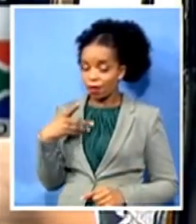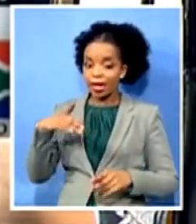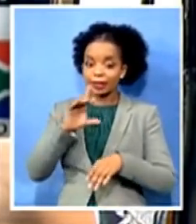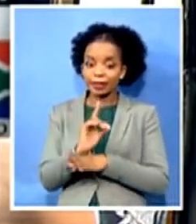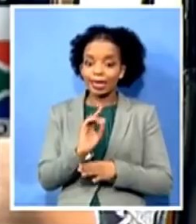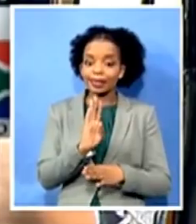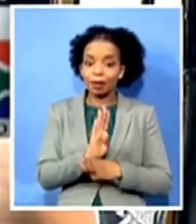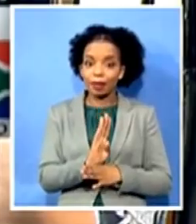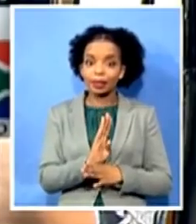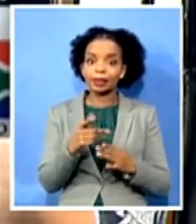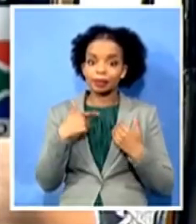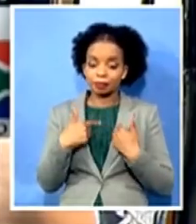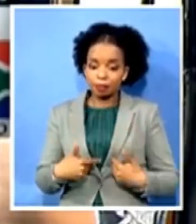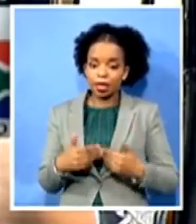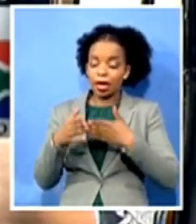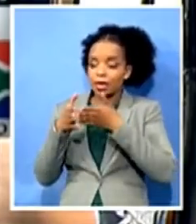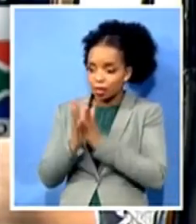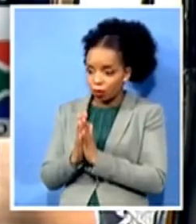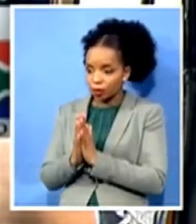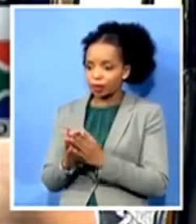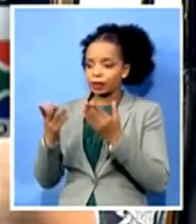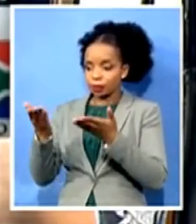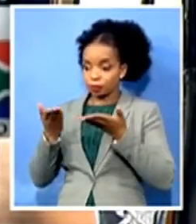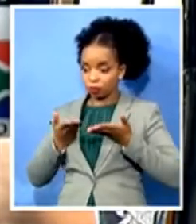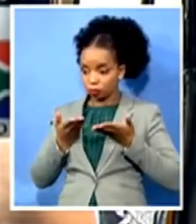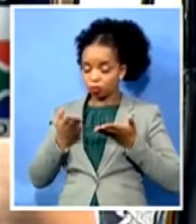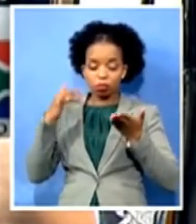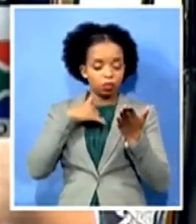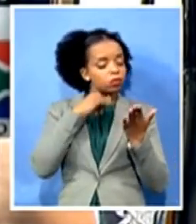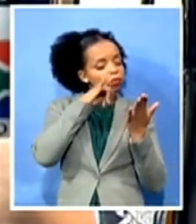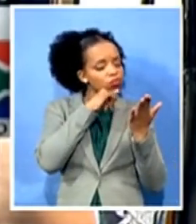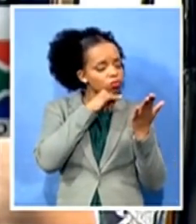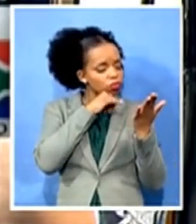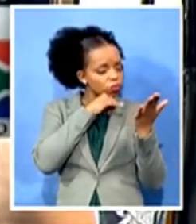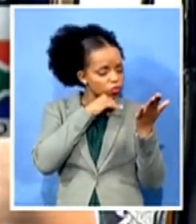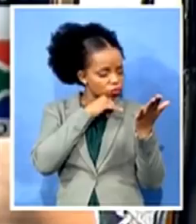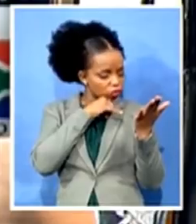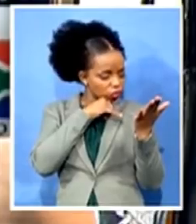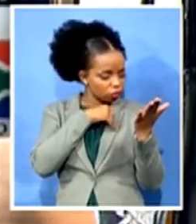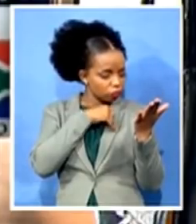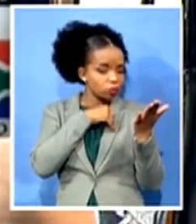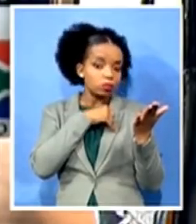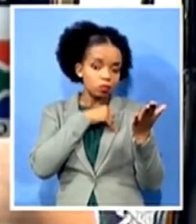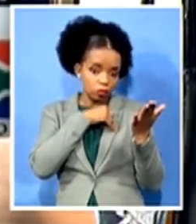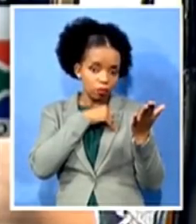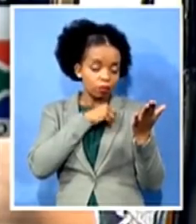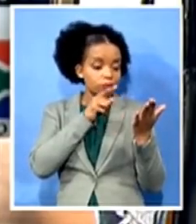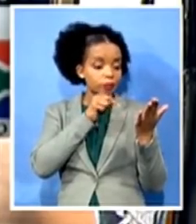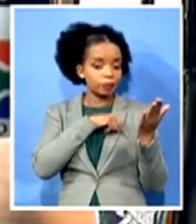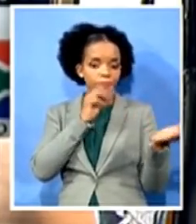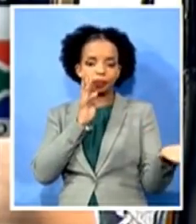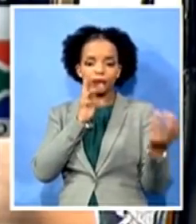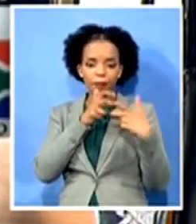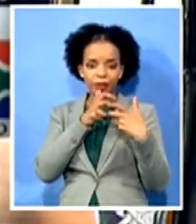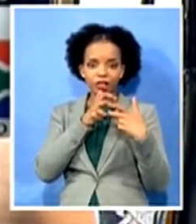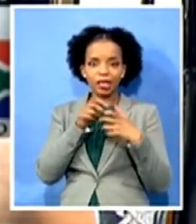that the database is according to the criteria that we have set, I approve that